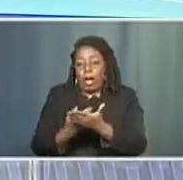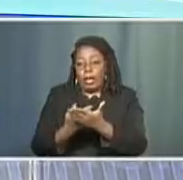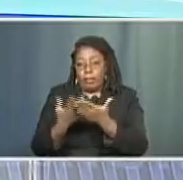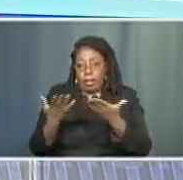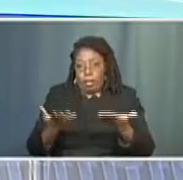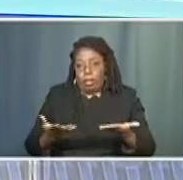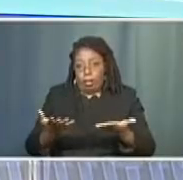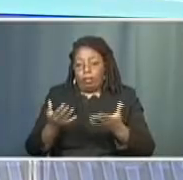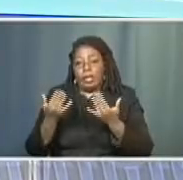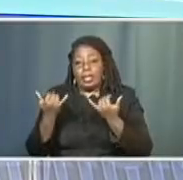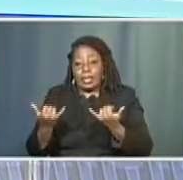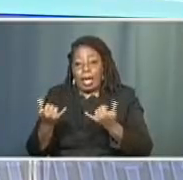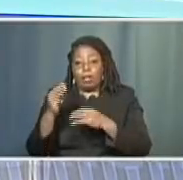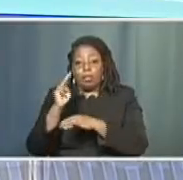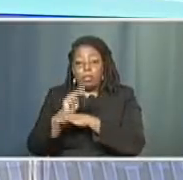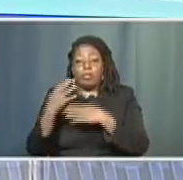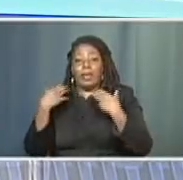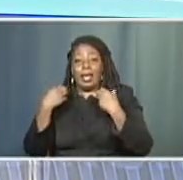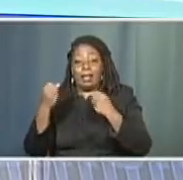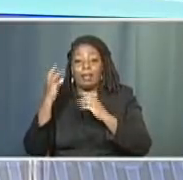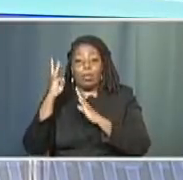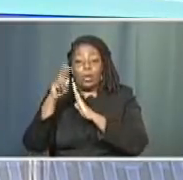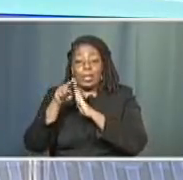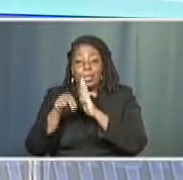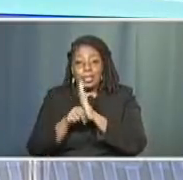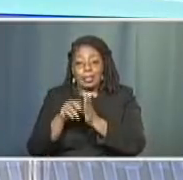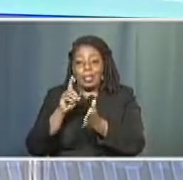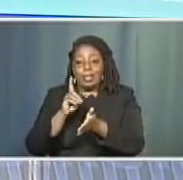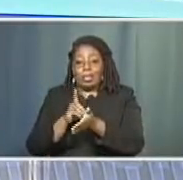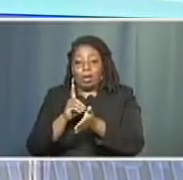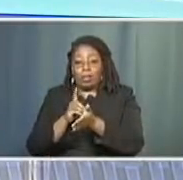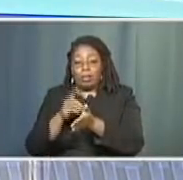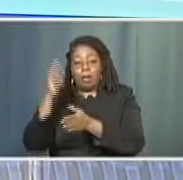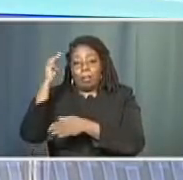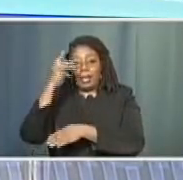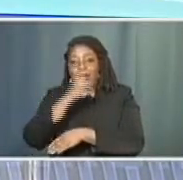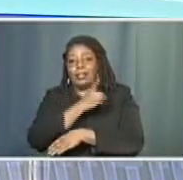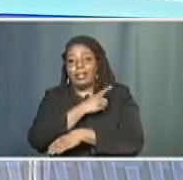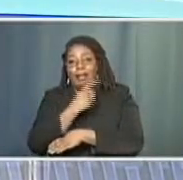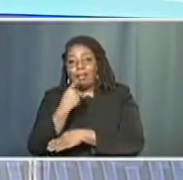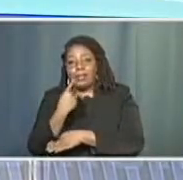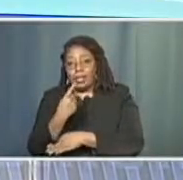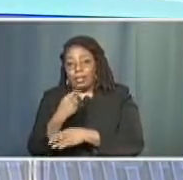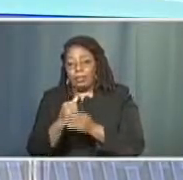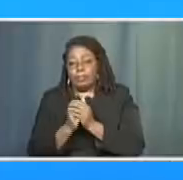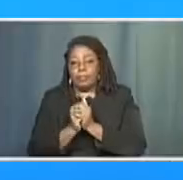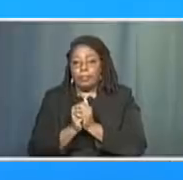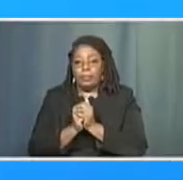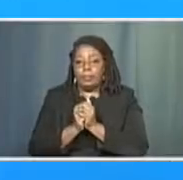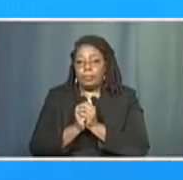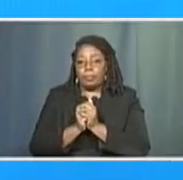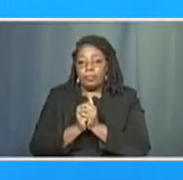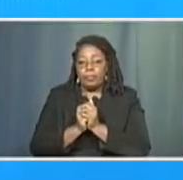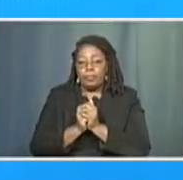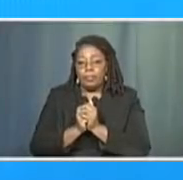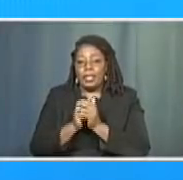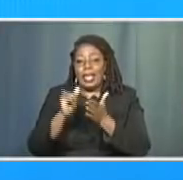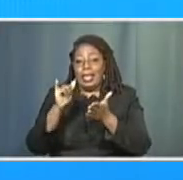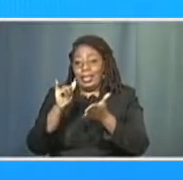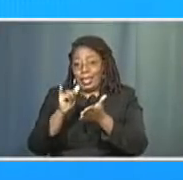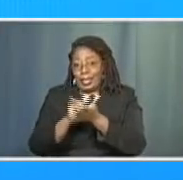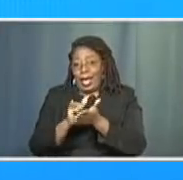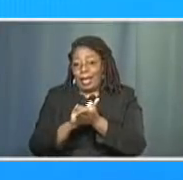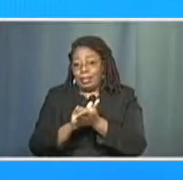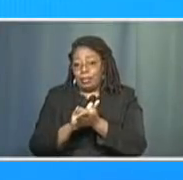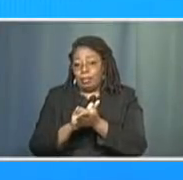town. Here's what the Minister of Health and Wellness, the Honorable Dr. Michael Darville, had to say on the issue. That committee would meet